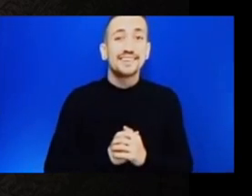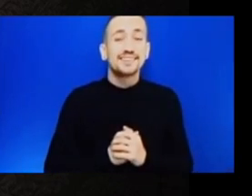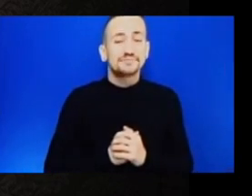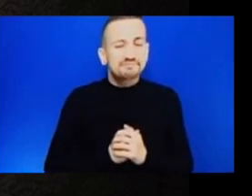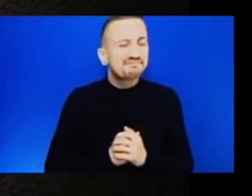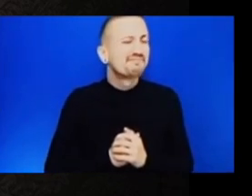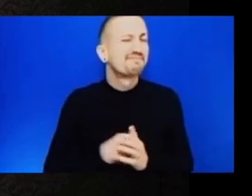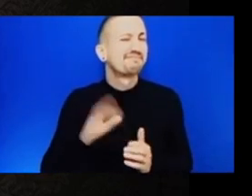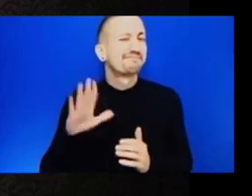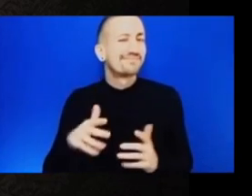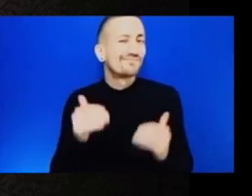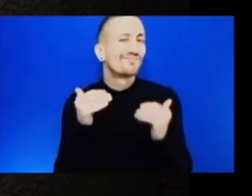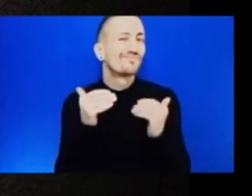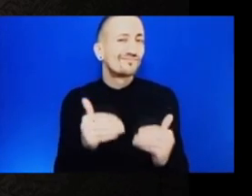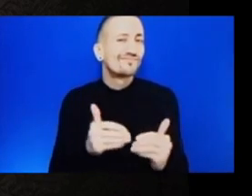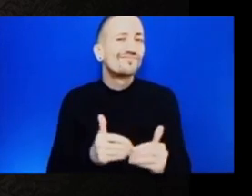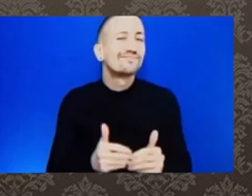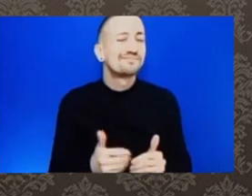amazing is that?